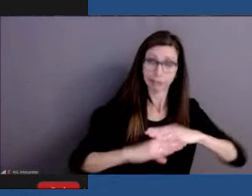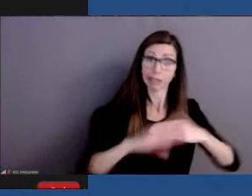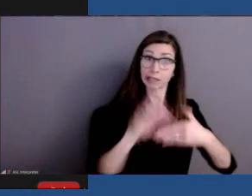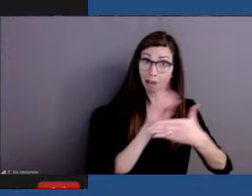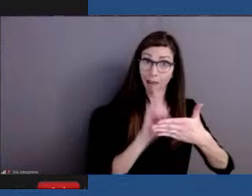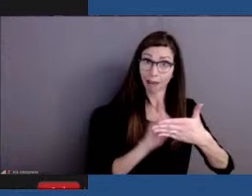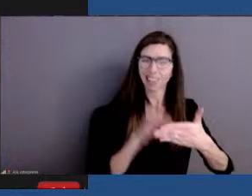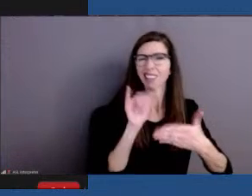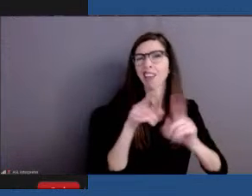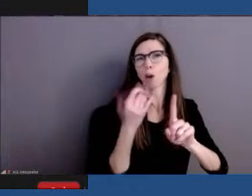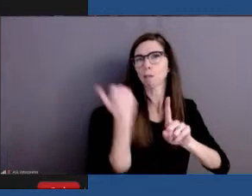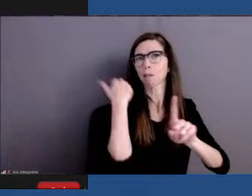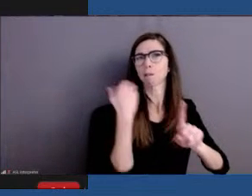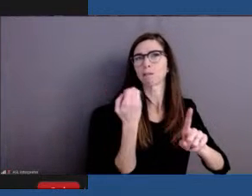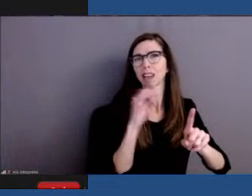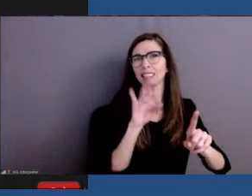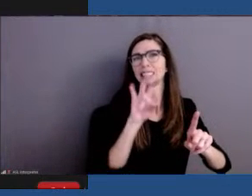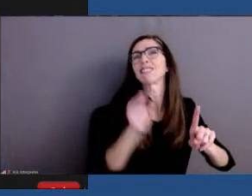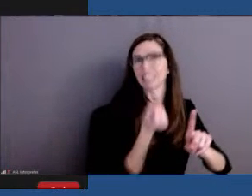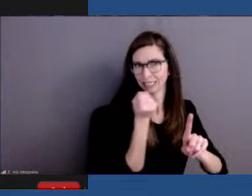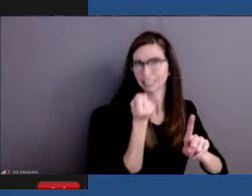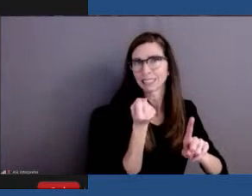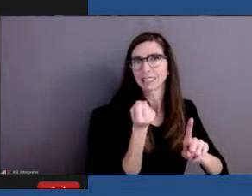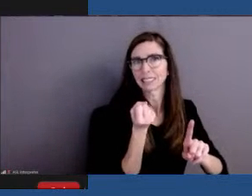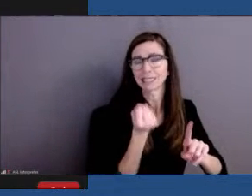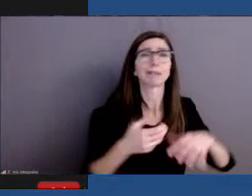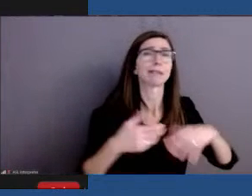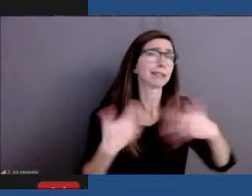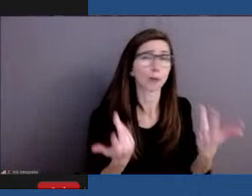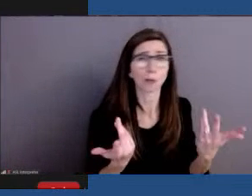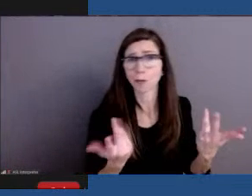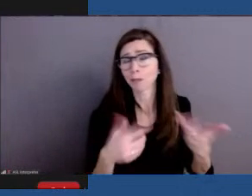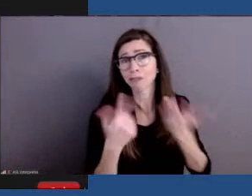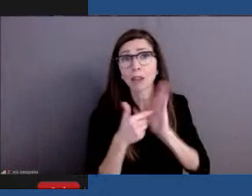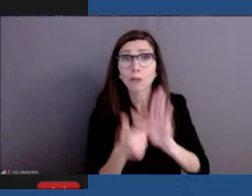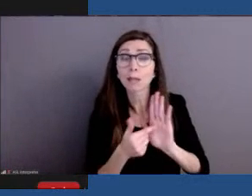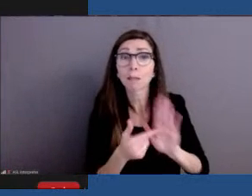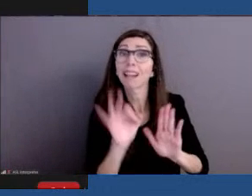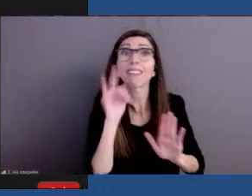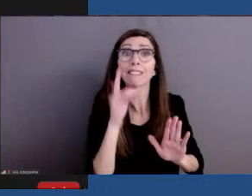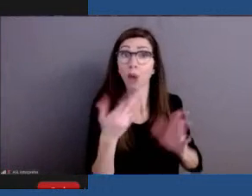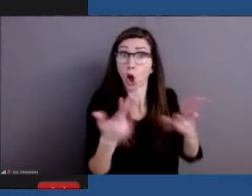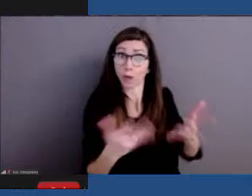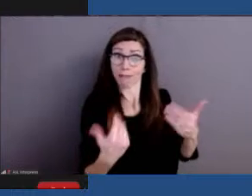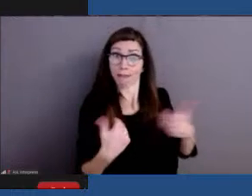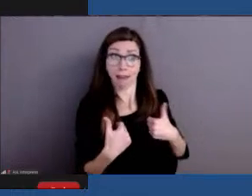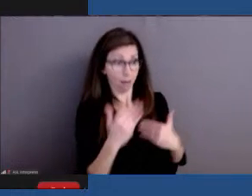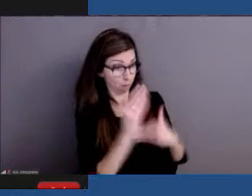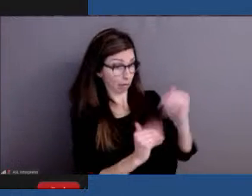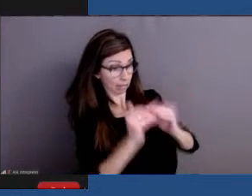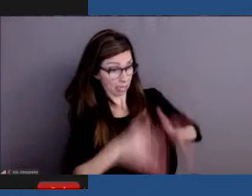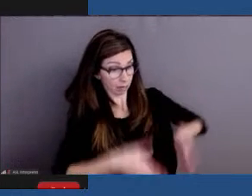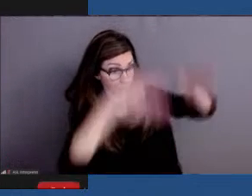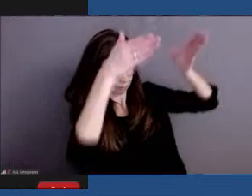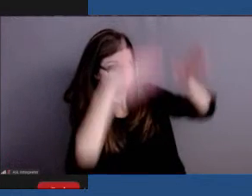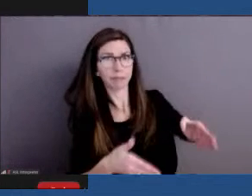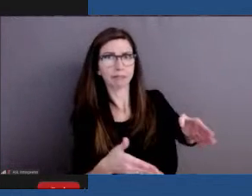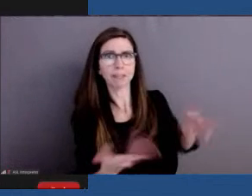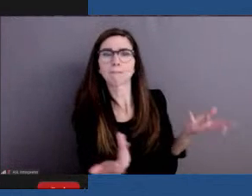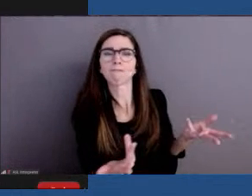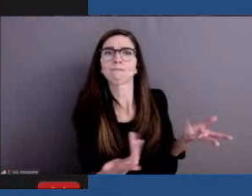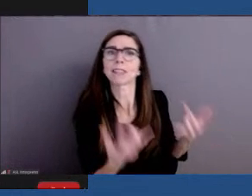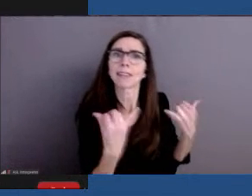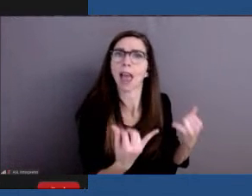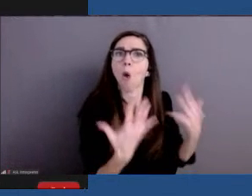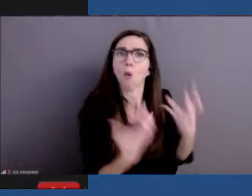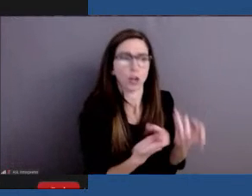the way that we addressed taking an existing environment and finding a way to make it accessible for a specific